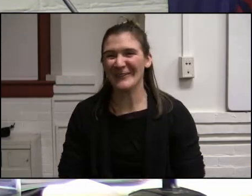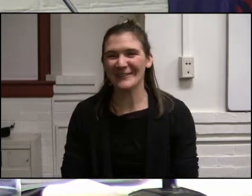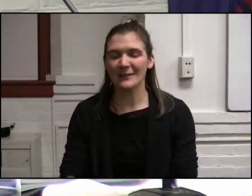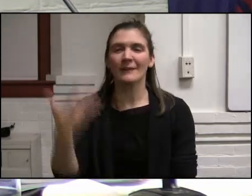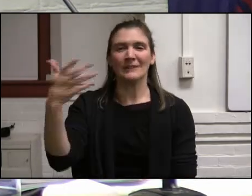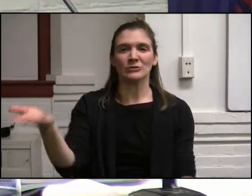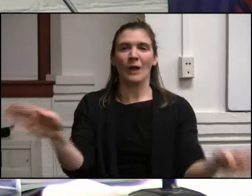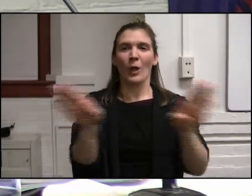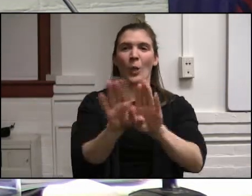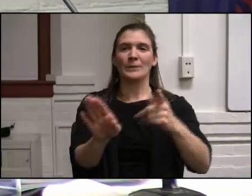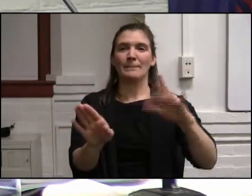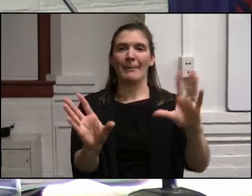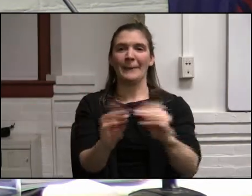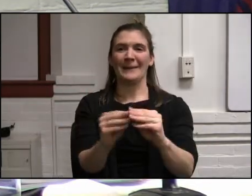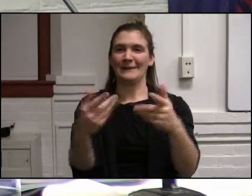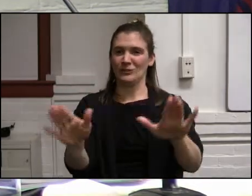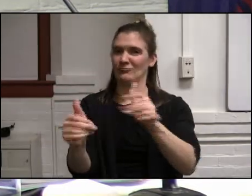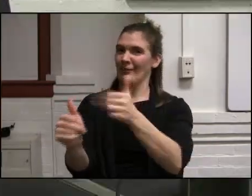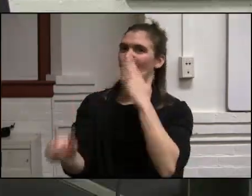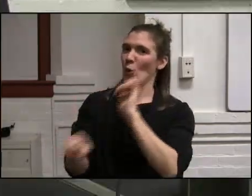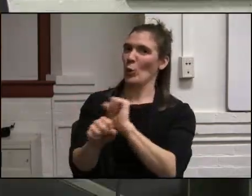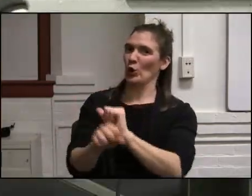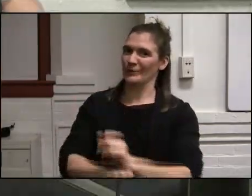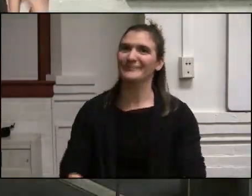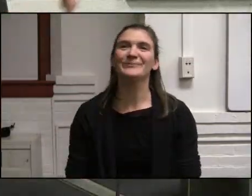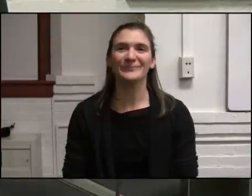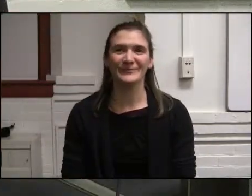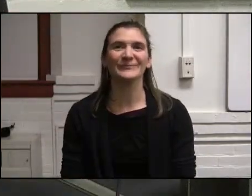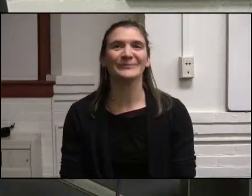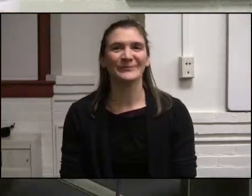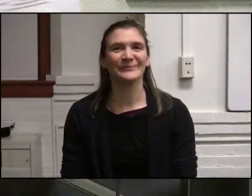you. Thank you so much again for the work. Yeah.